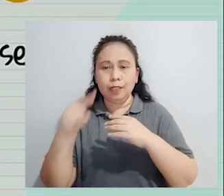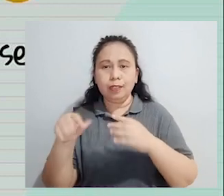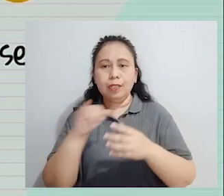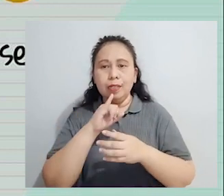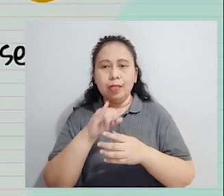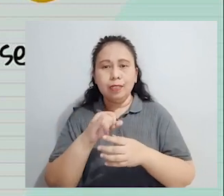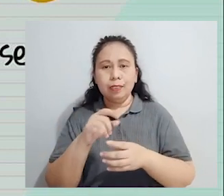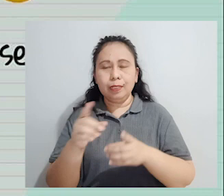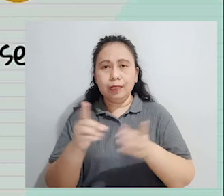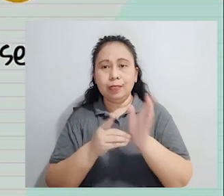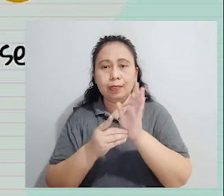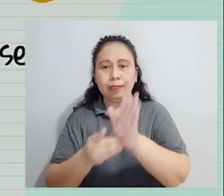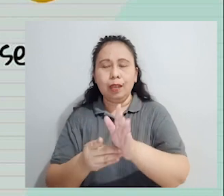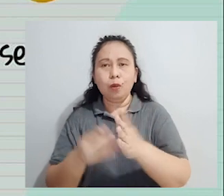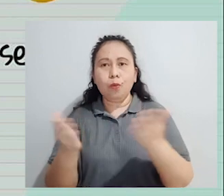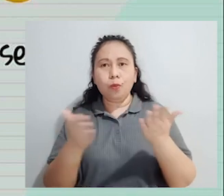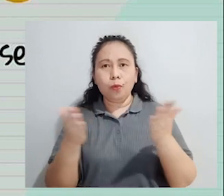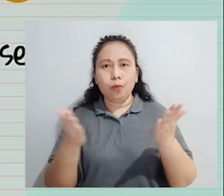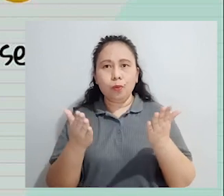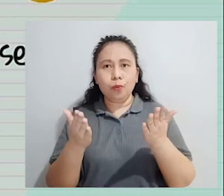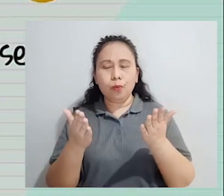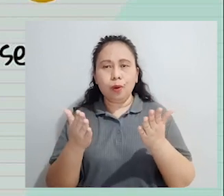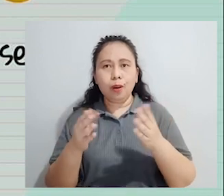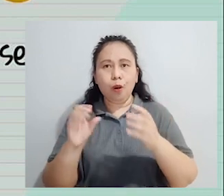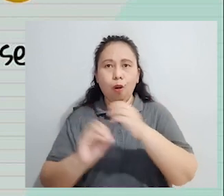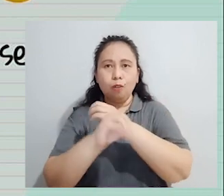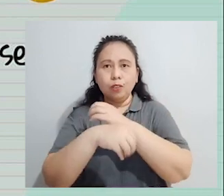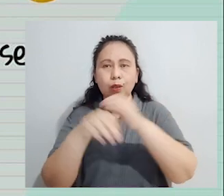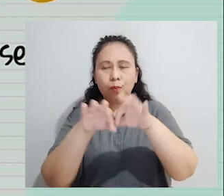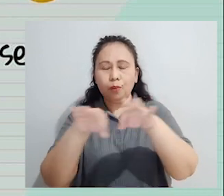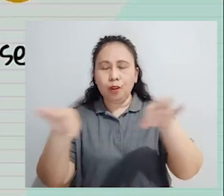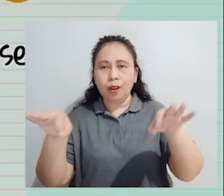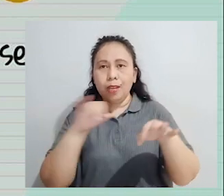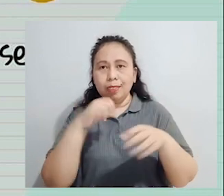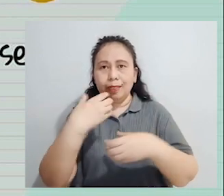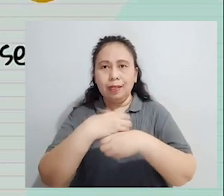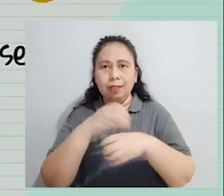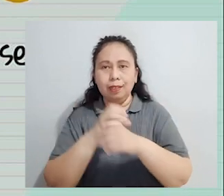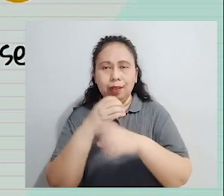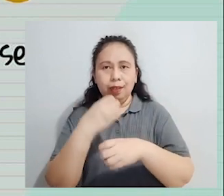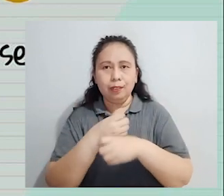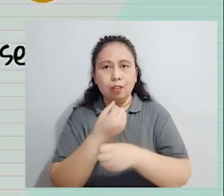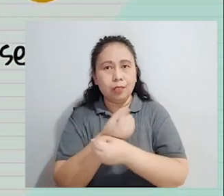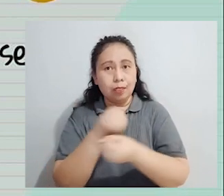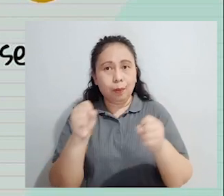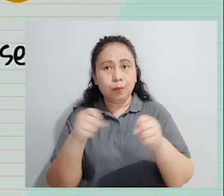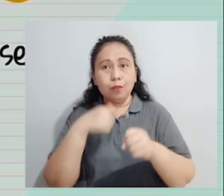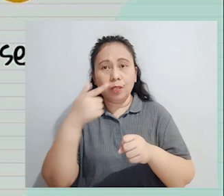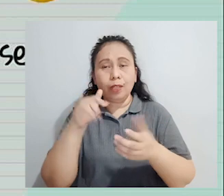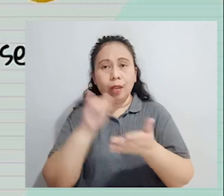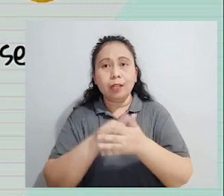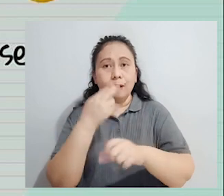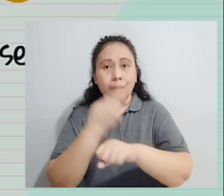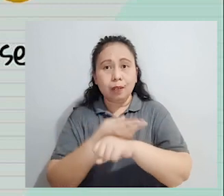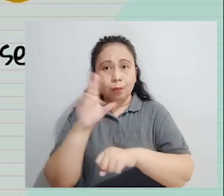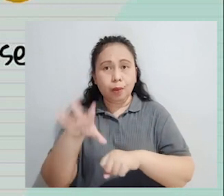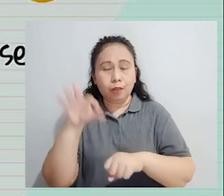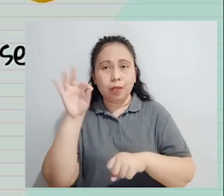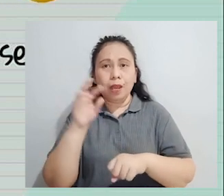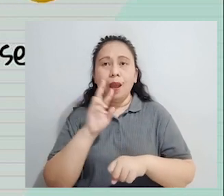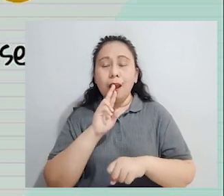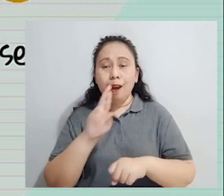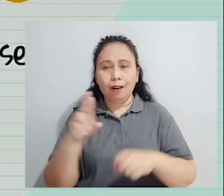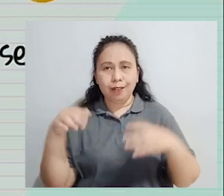ocean floor is being created. Therefore, it's safe to say that the rocks found in this area are